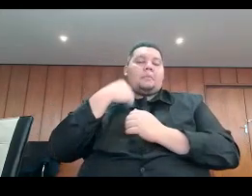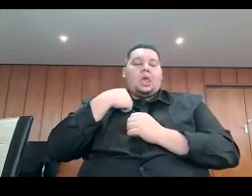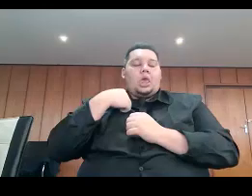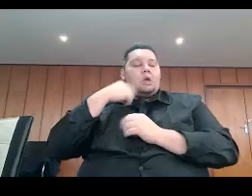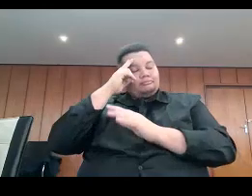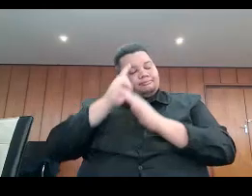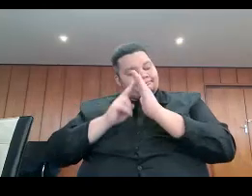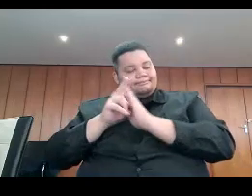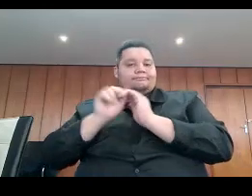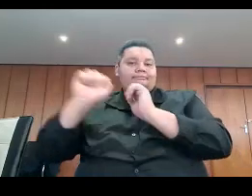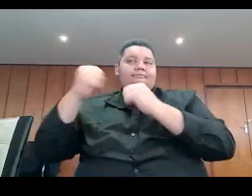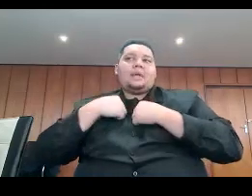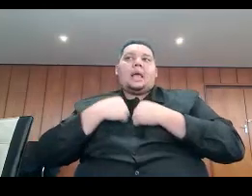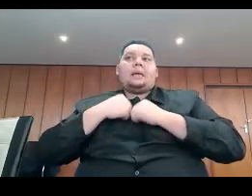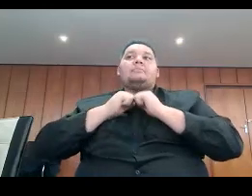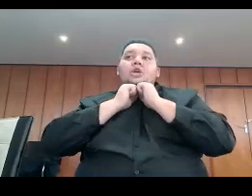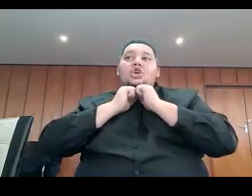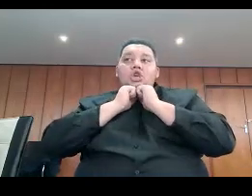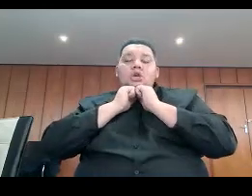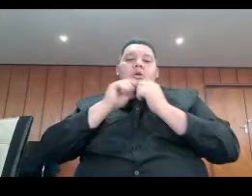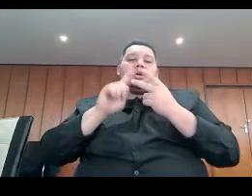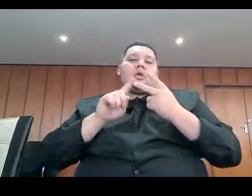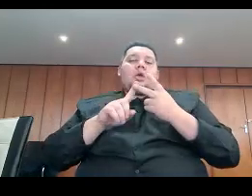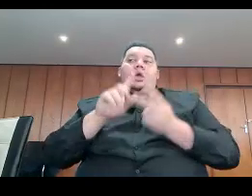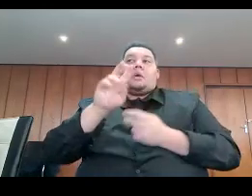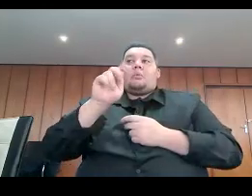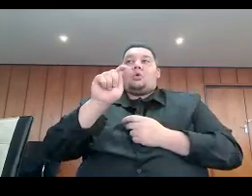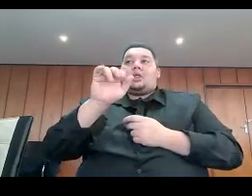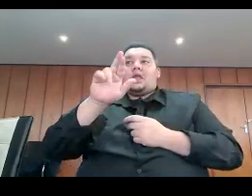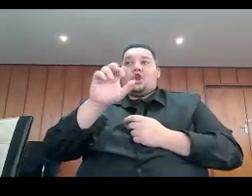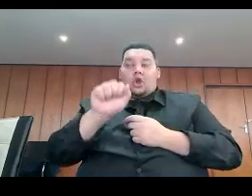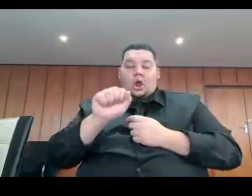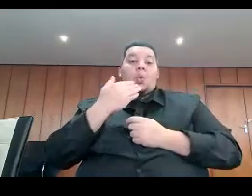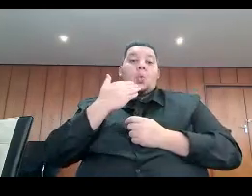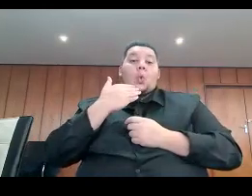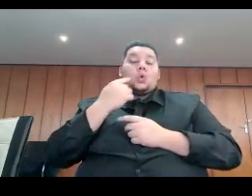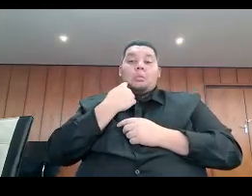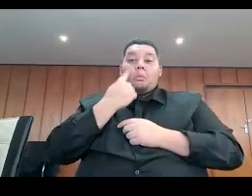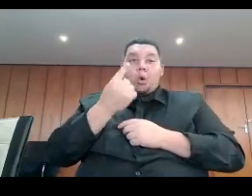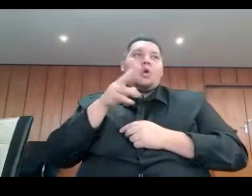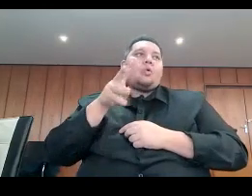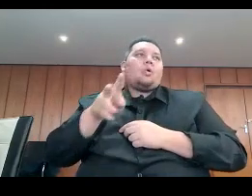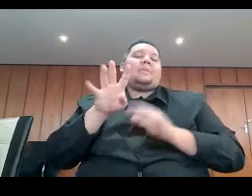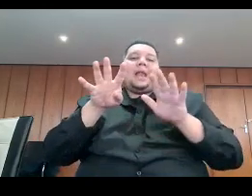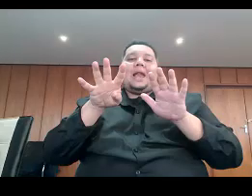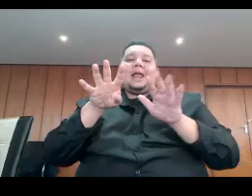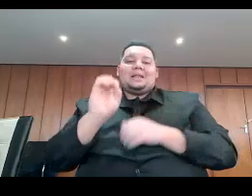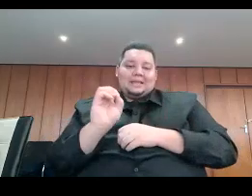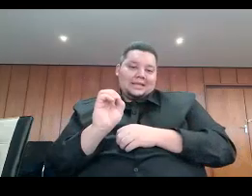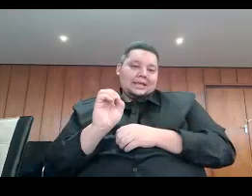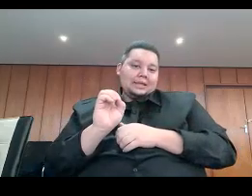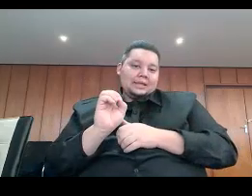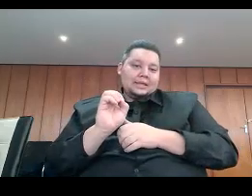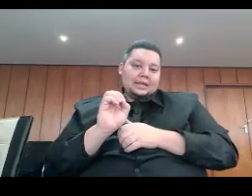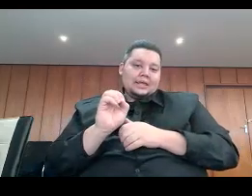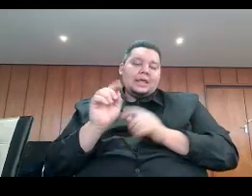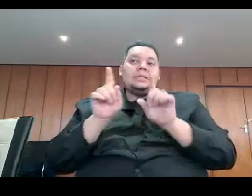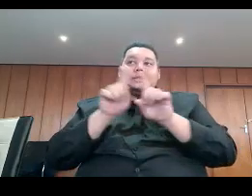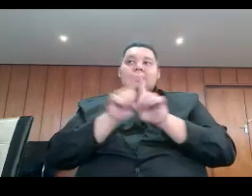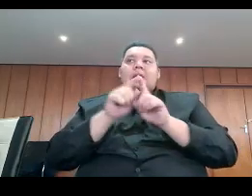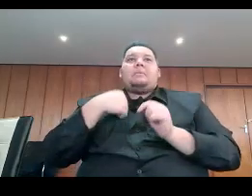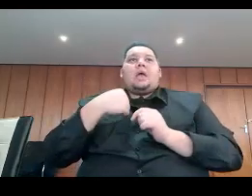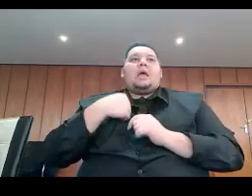my parents, Mr. Mohila and Kathard, who would be 90 years old tomorrow. It's late, and